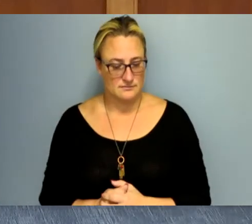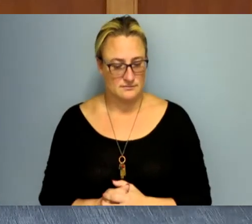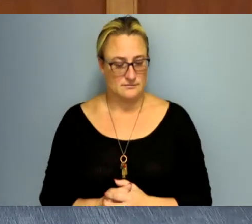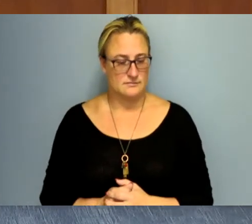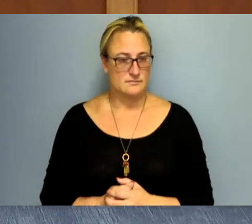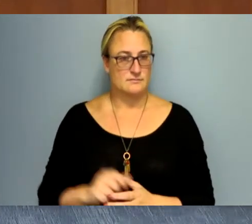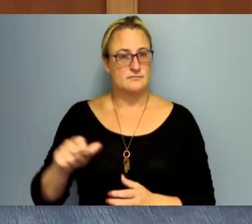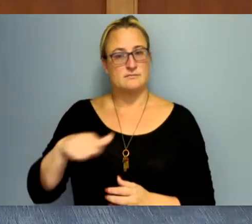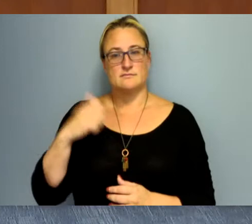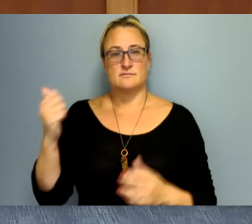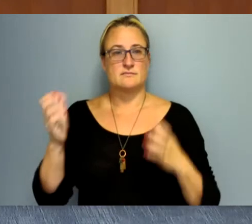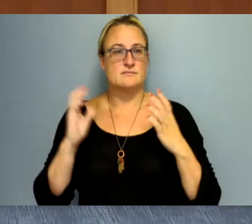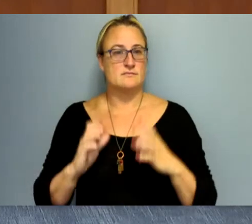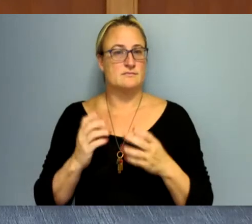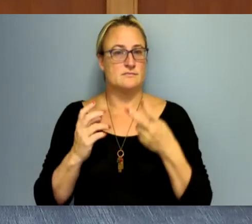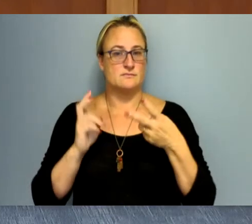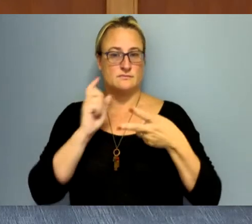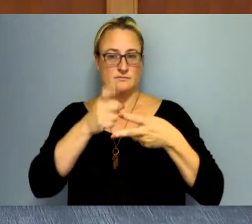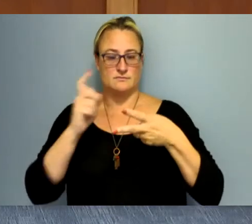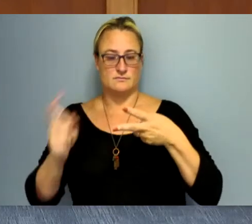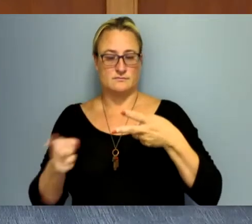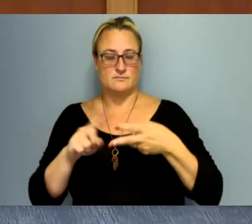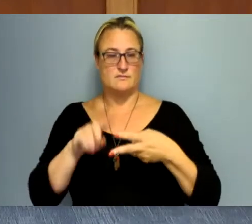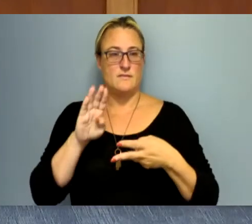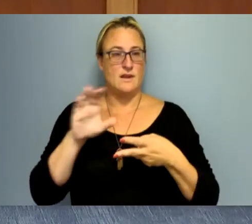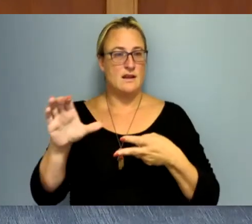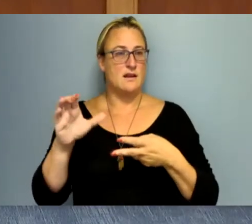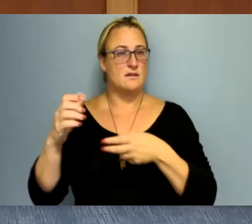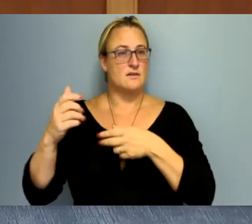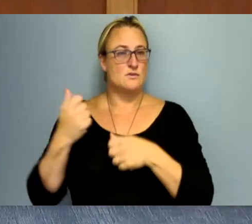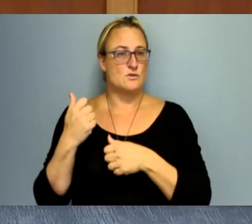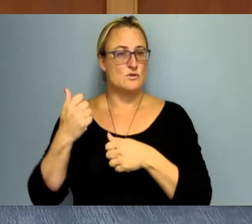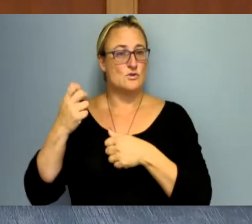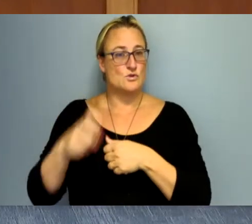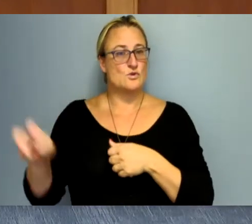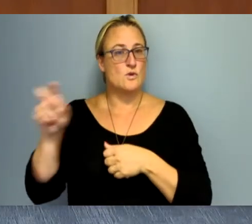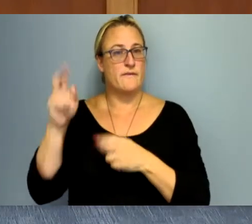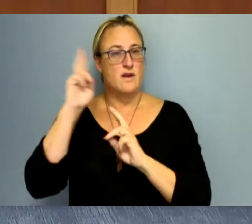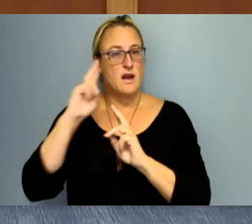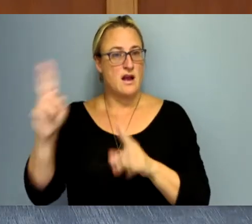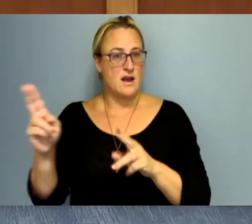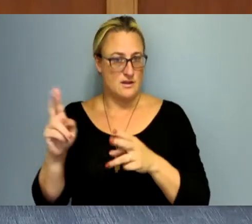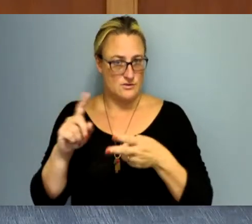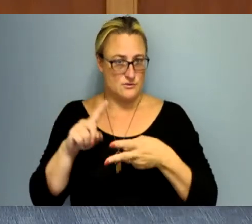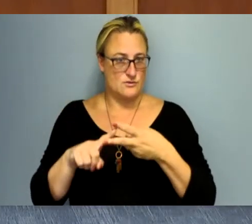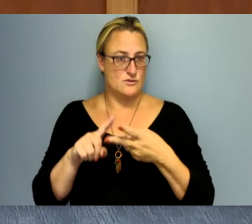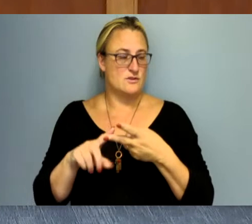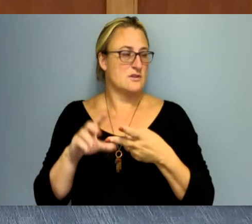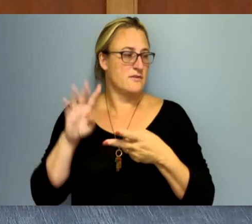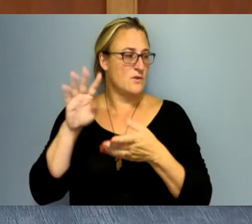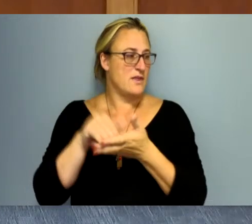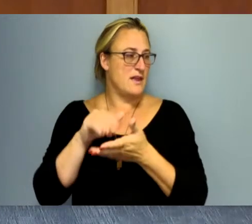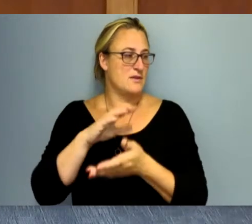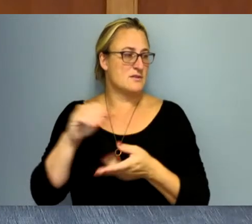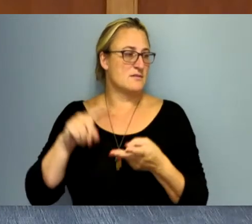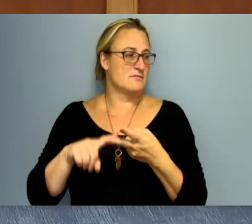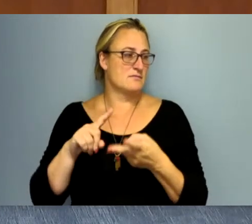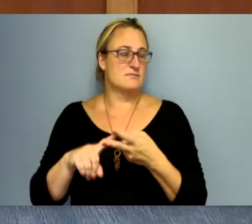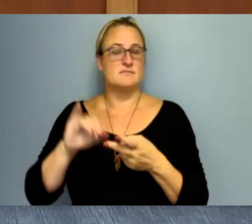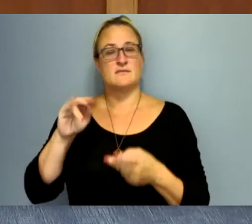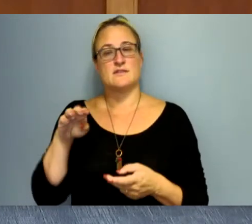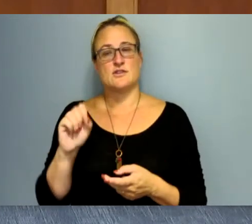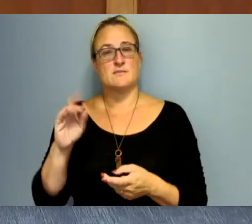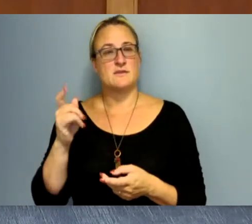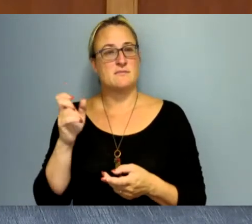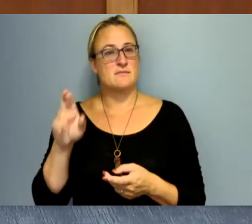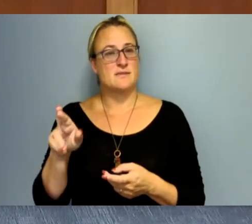Other civics, 2 contributions, one to the Bucks County Steward of Honor, $4,000, one to the James Michener Arts Center for $50,000. Is there a